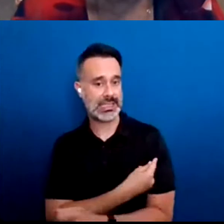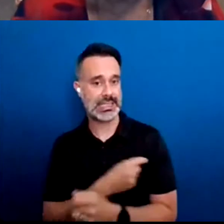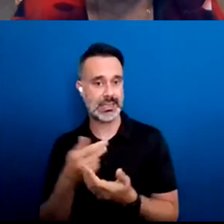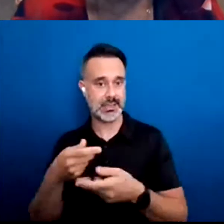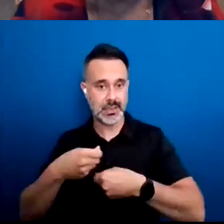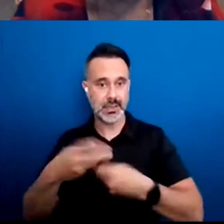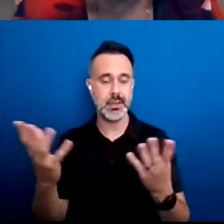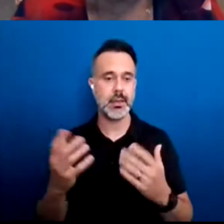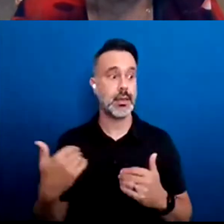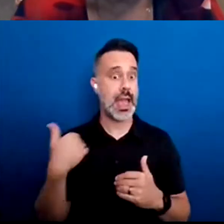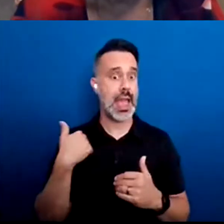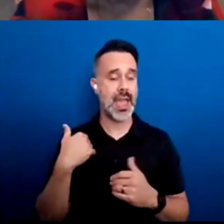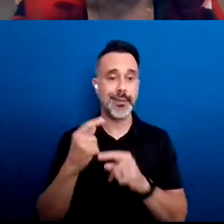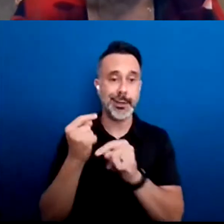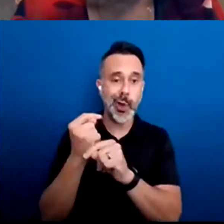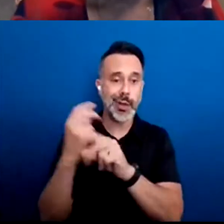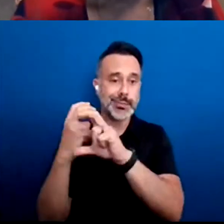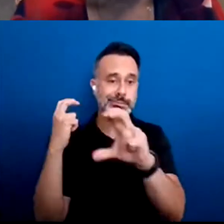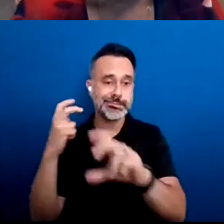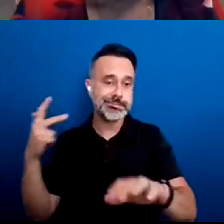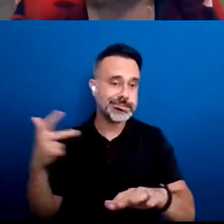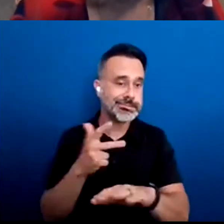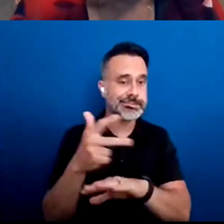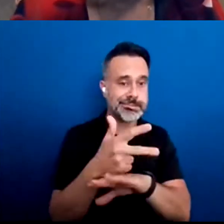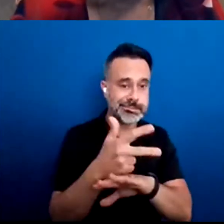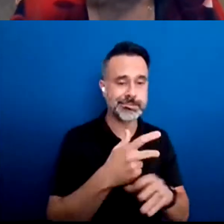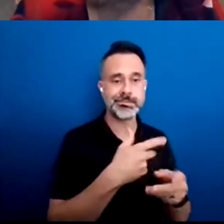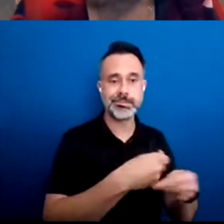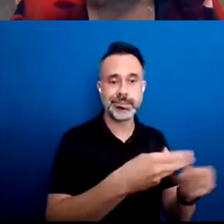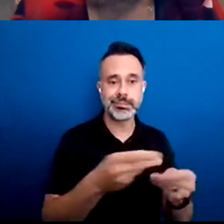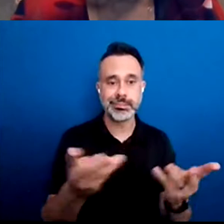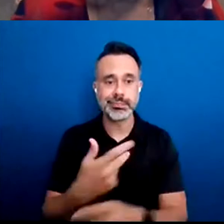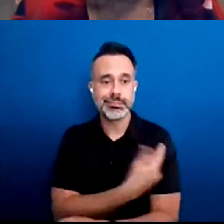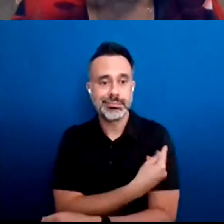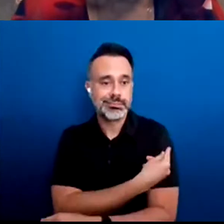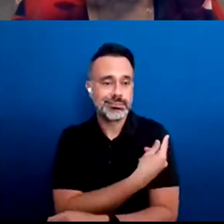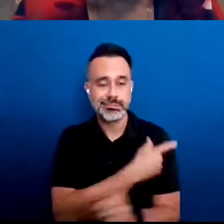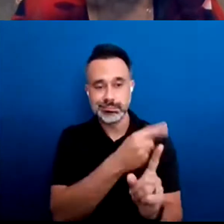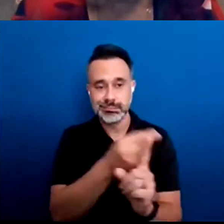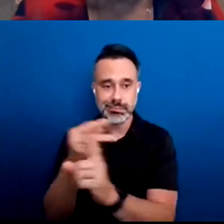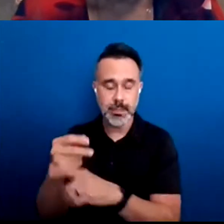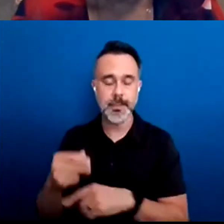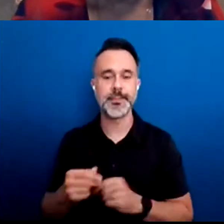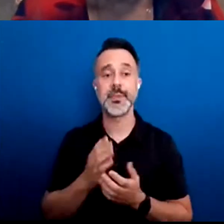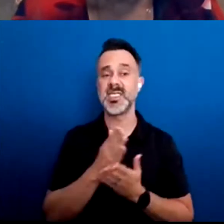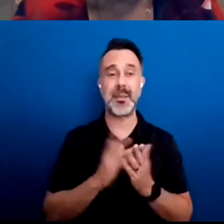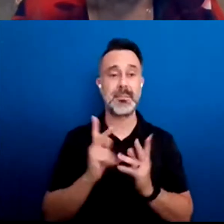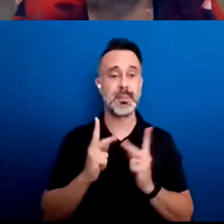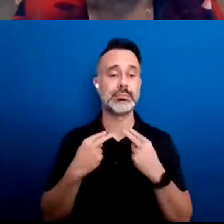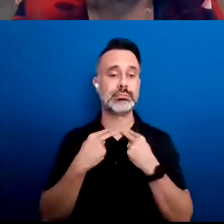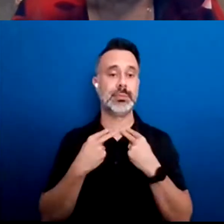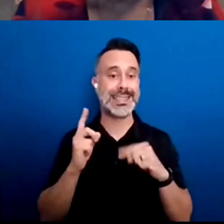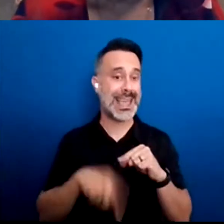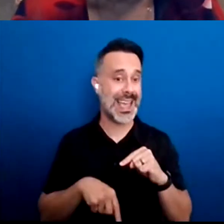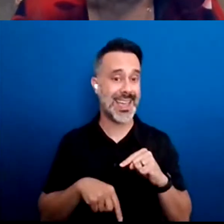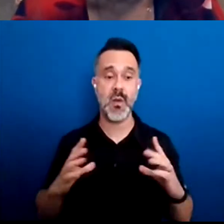mobile trucks, and a variety of different strategies. Since there are some people who can't take a day off